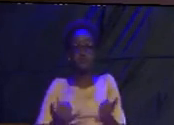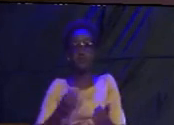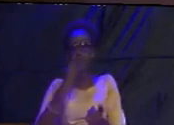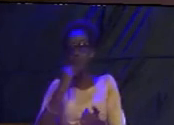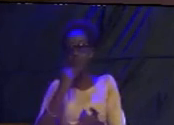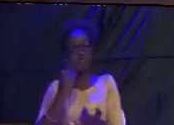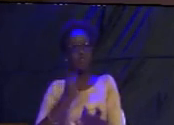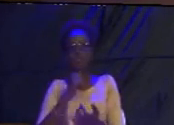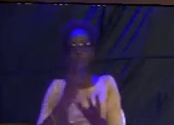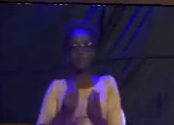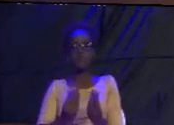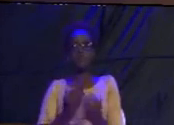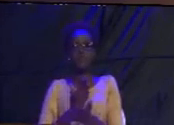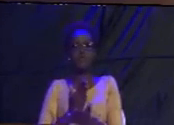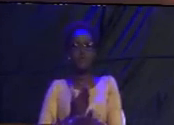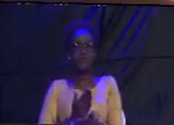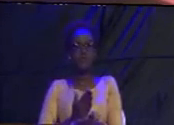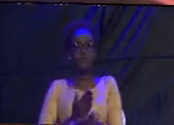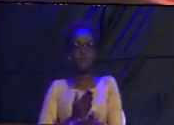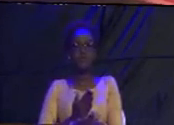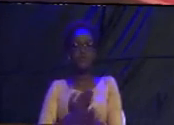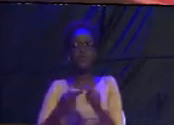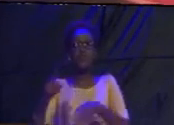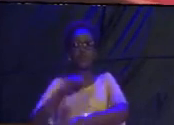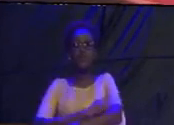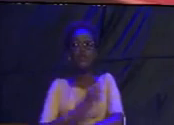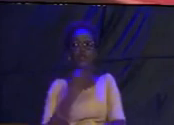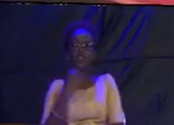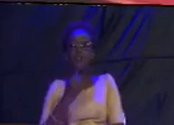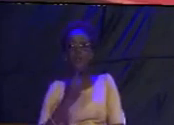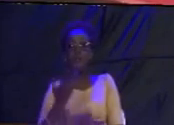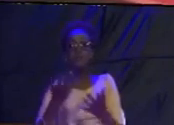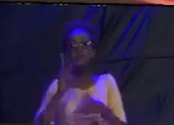It is not even either easy today to talk about that.